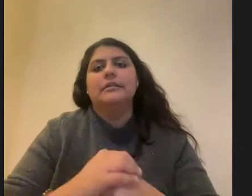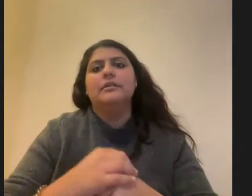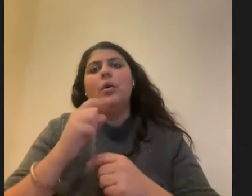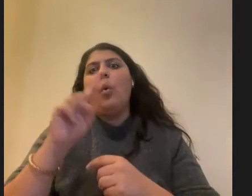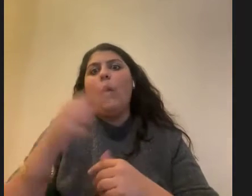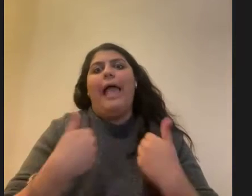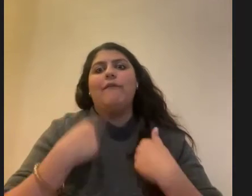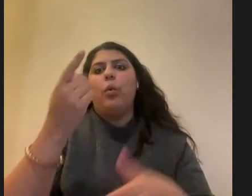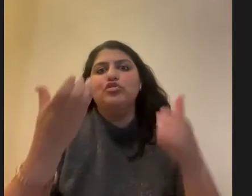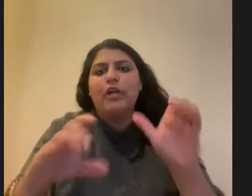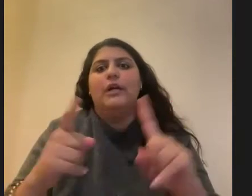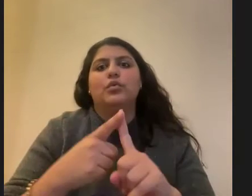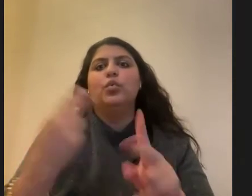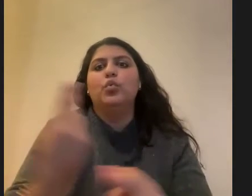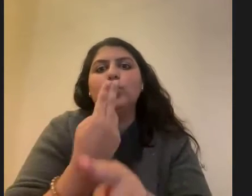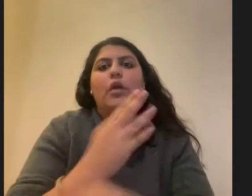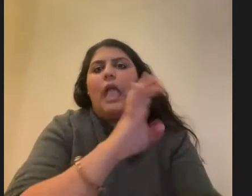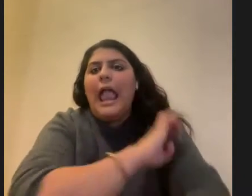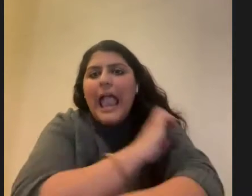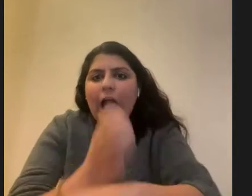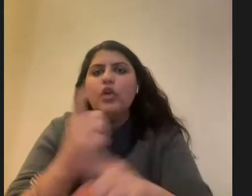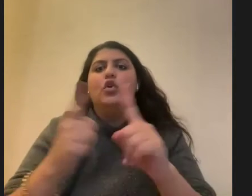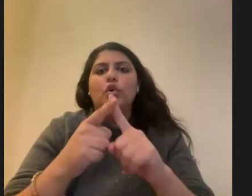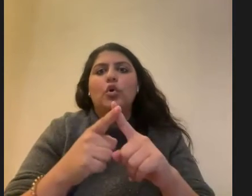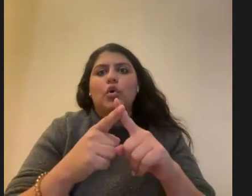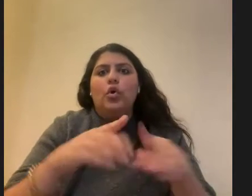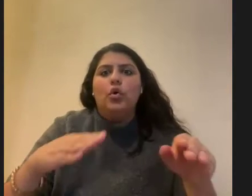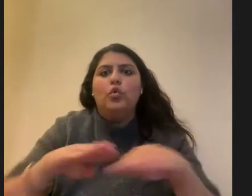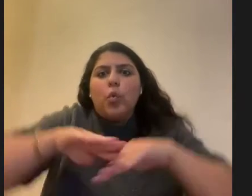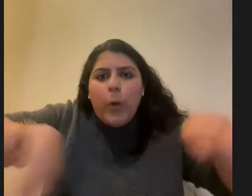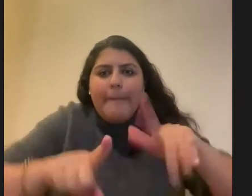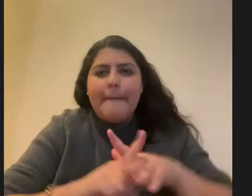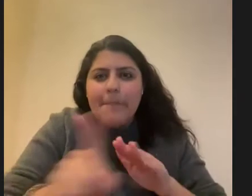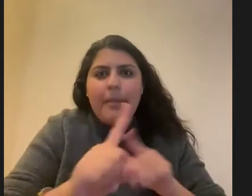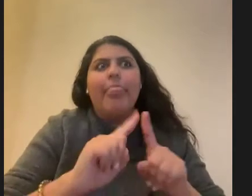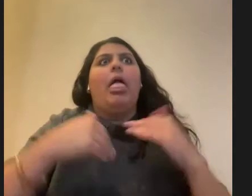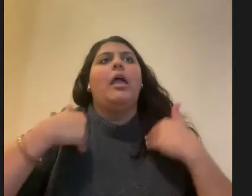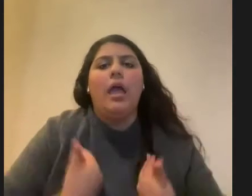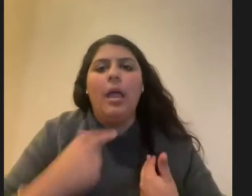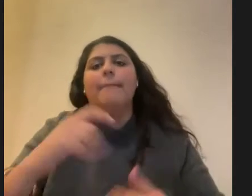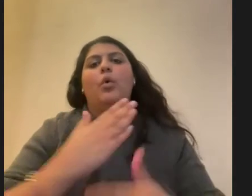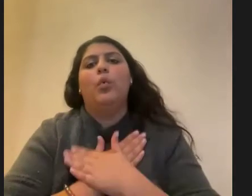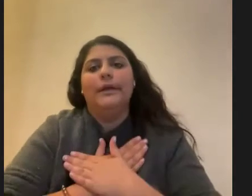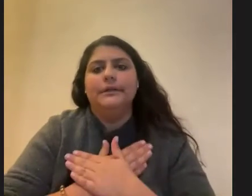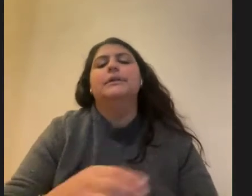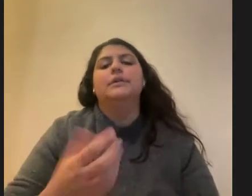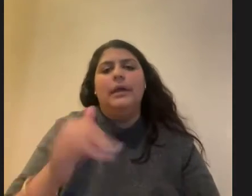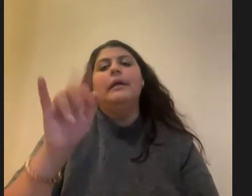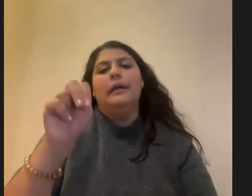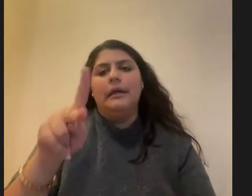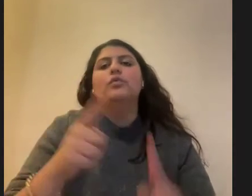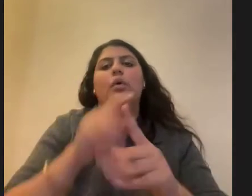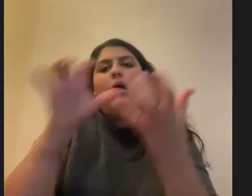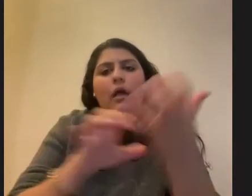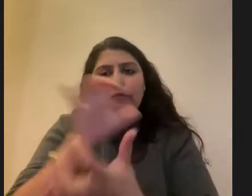one chance to like use all their energy to like swim away, and then they're tired. They gotta rest. So the ink is to confuse